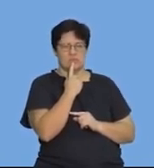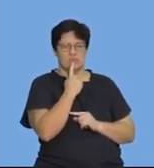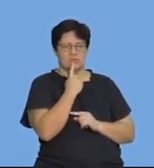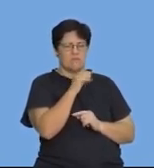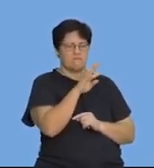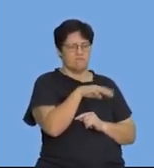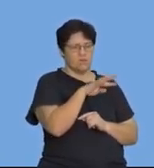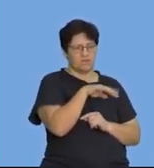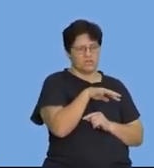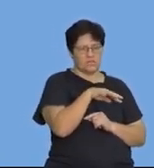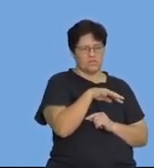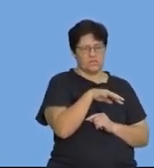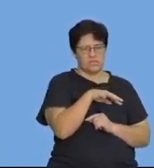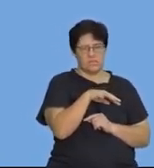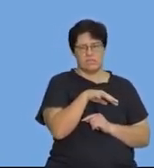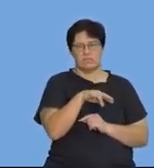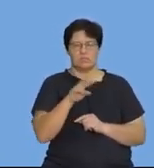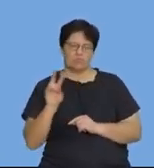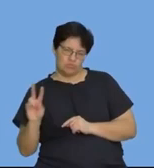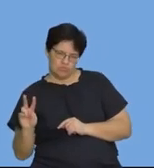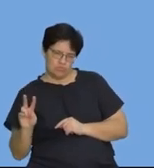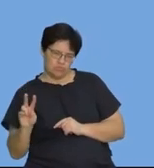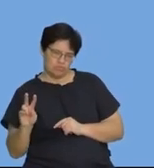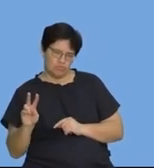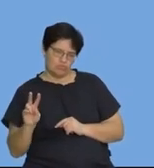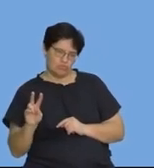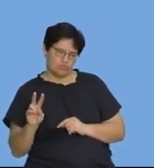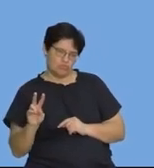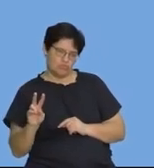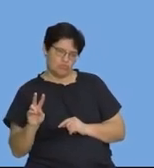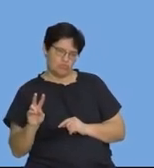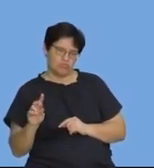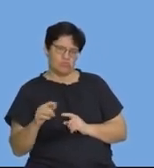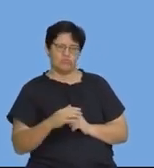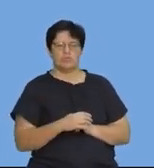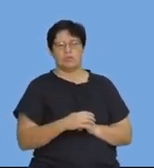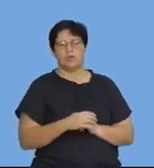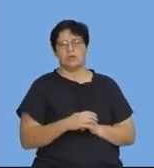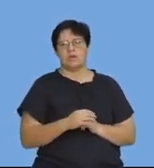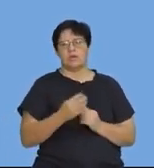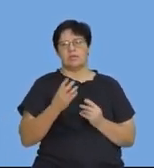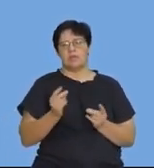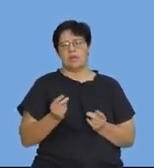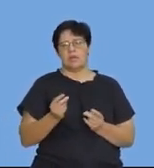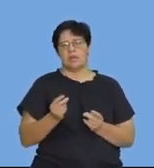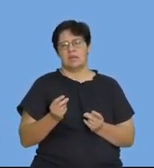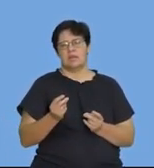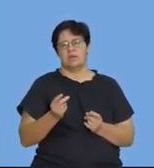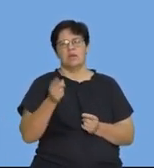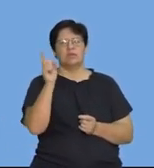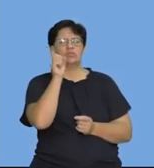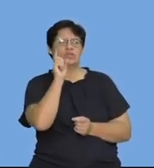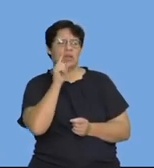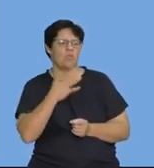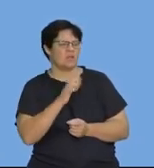14 and 2, right? Which gives me 10 normally. And I will have also, let me just check something, guys.